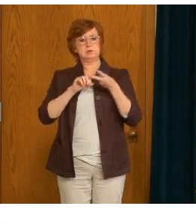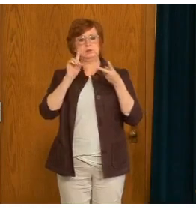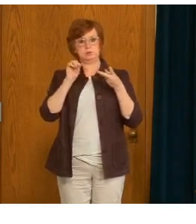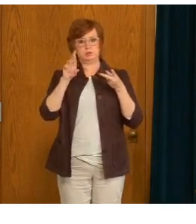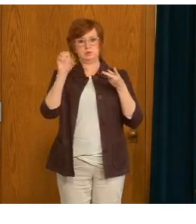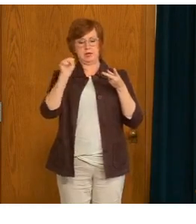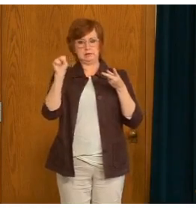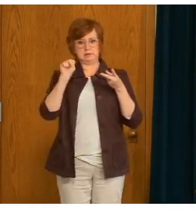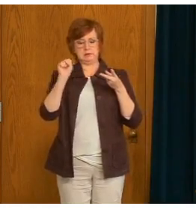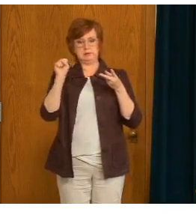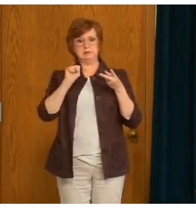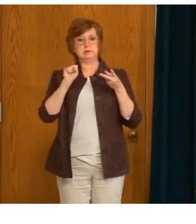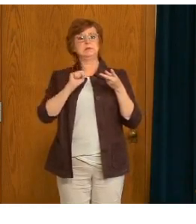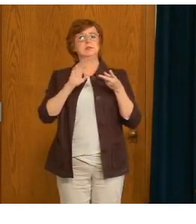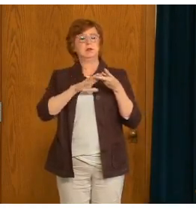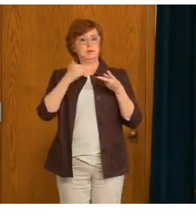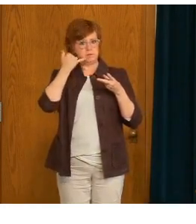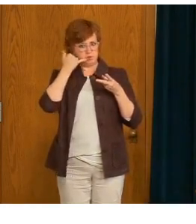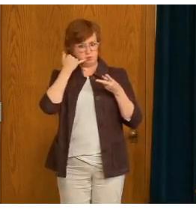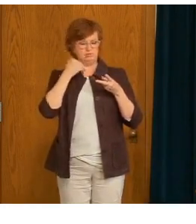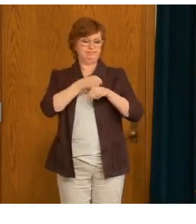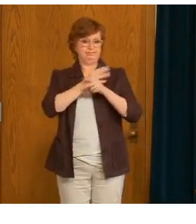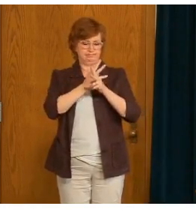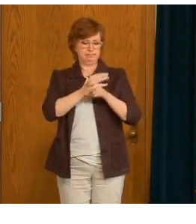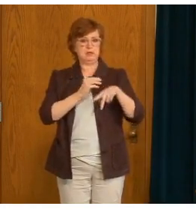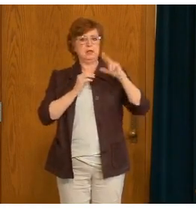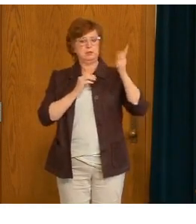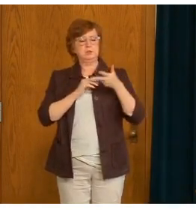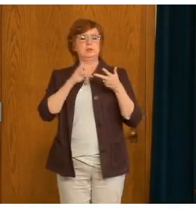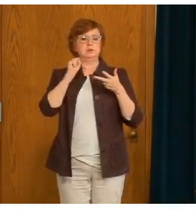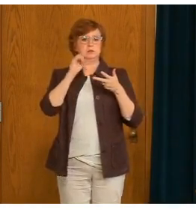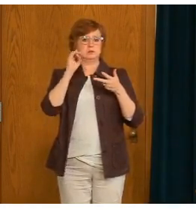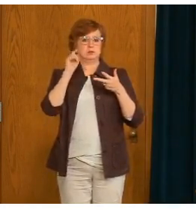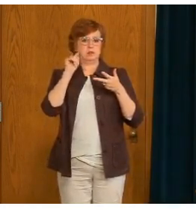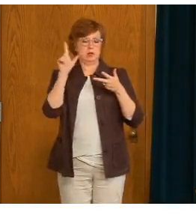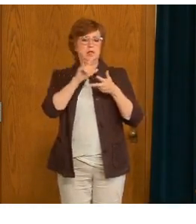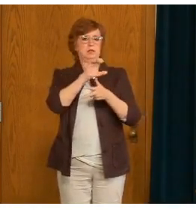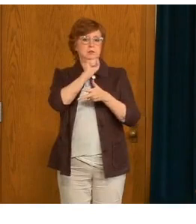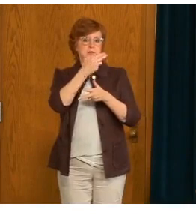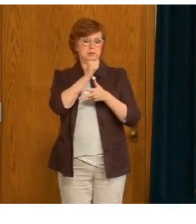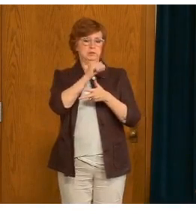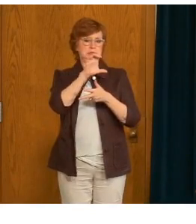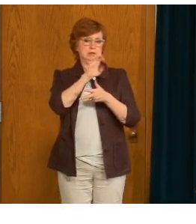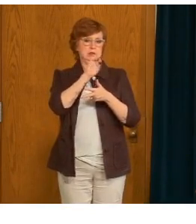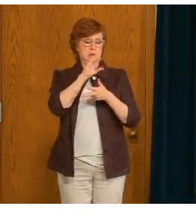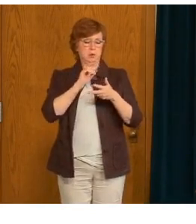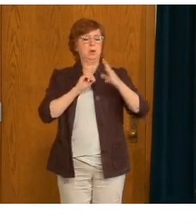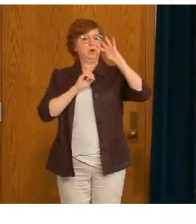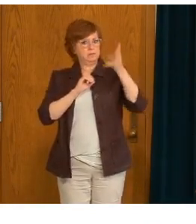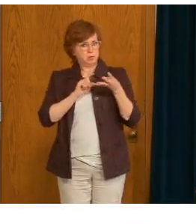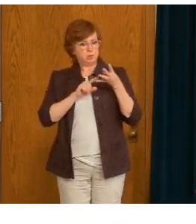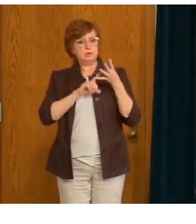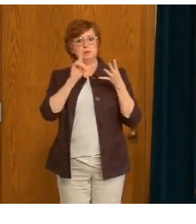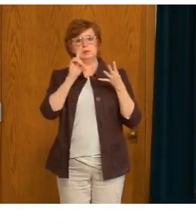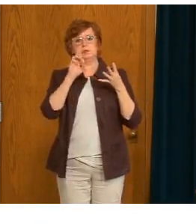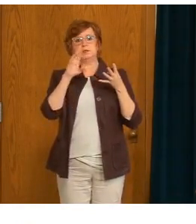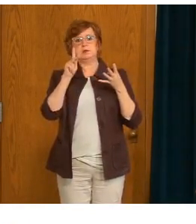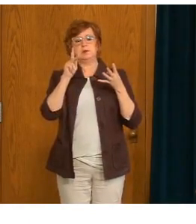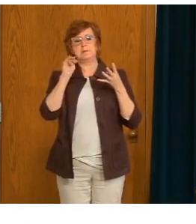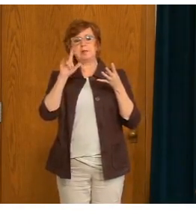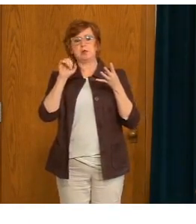Dr. Shahab, SHA CEO Scott Livingston, and SHA Emergency Operations Center Commander Derek